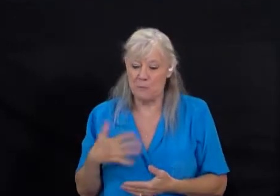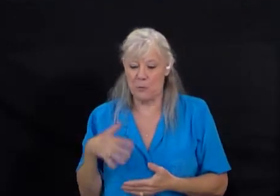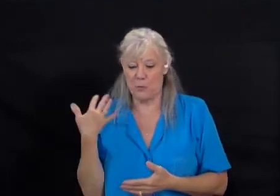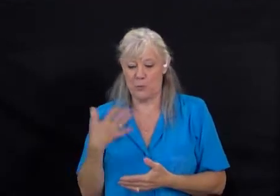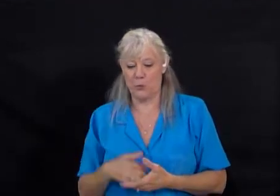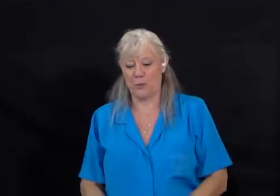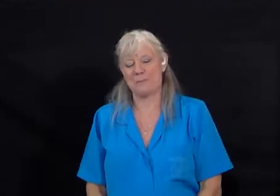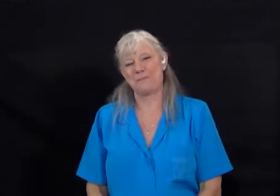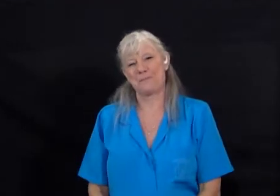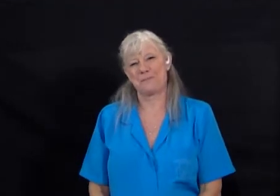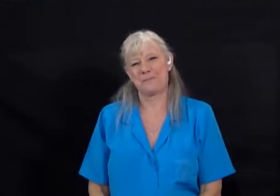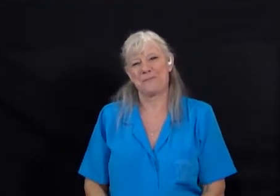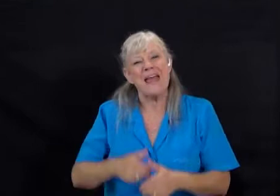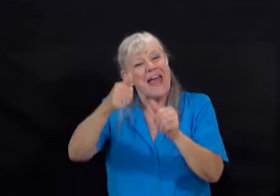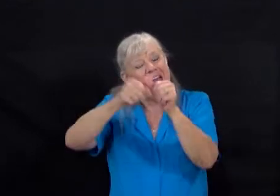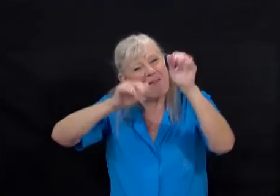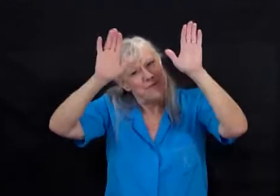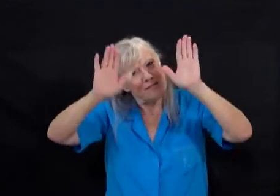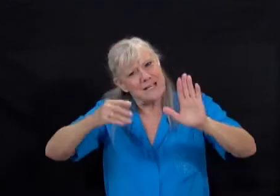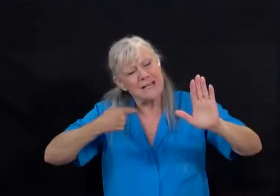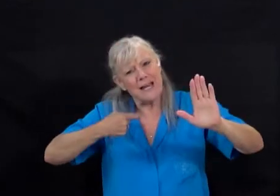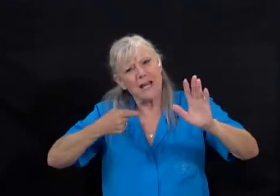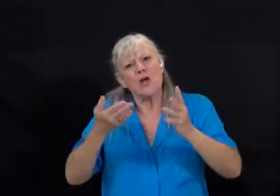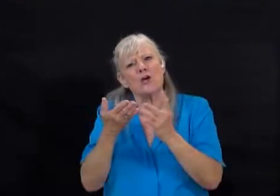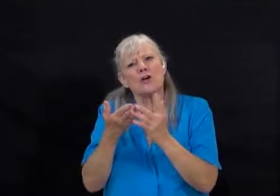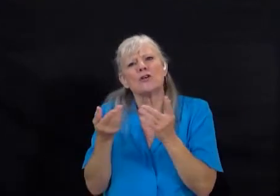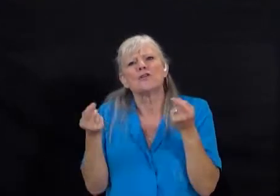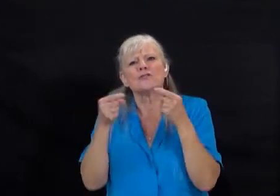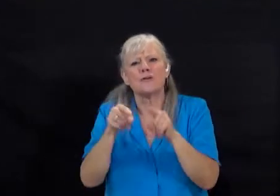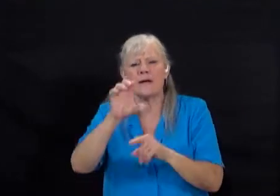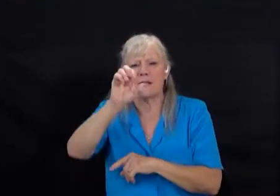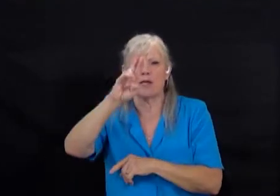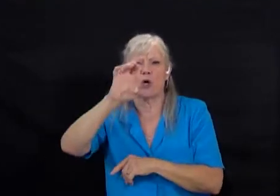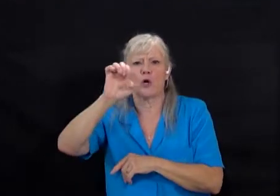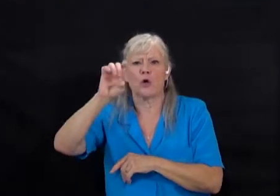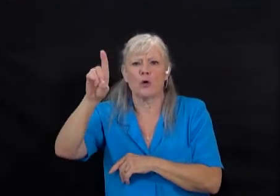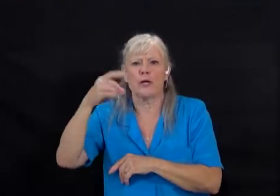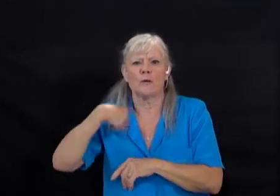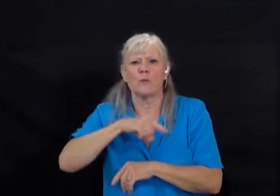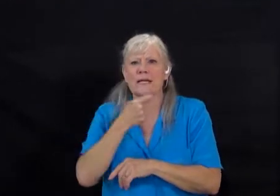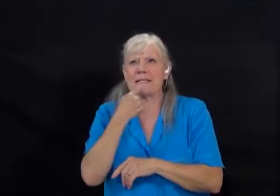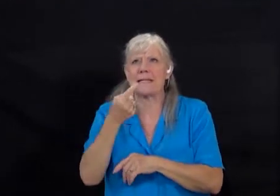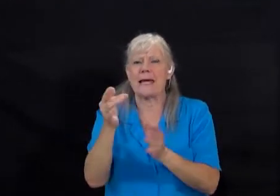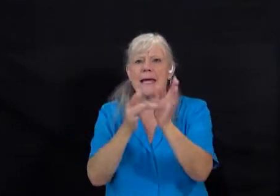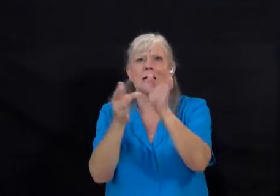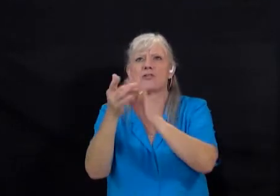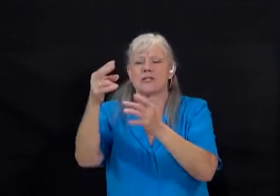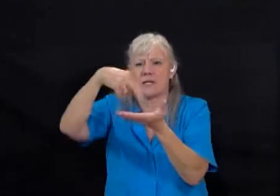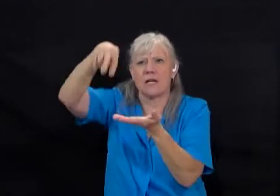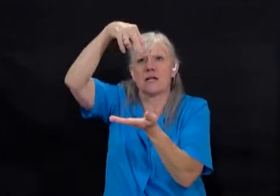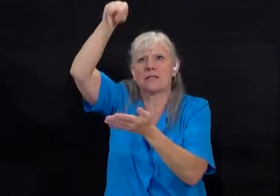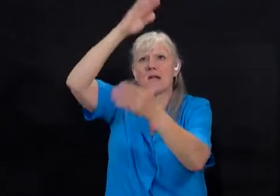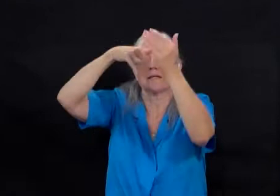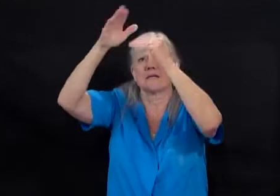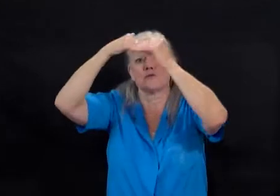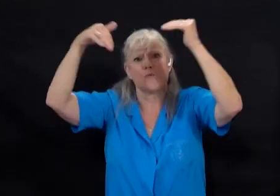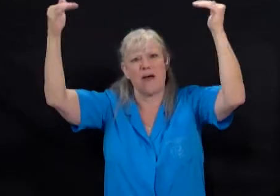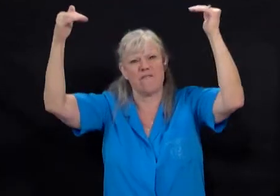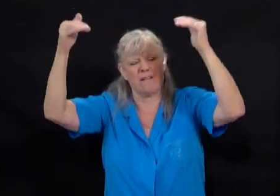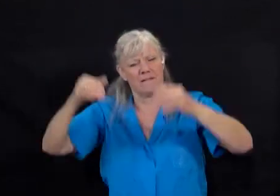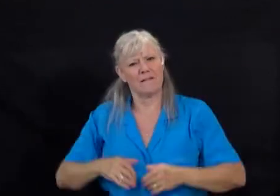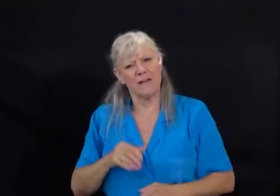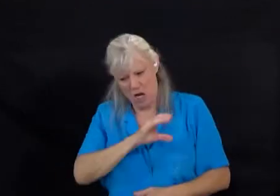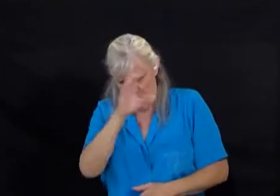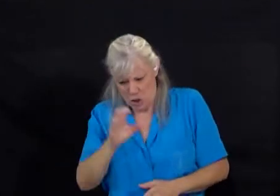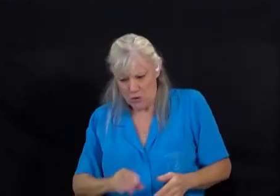Each Sunday we profess through the Creed, he ascended into heaven. Christ's ascension was